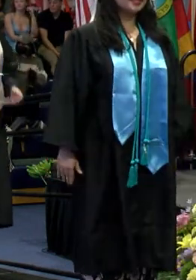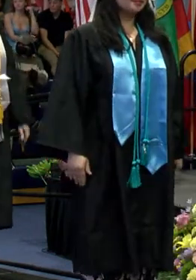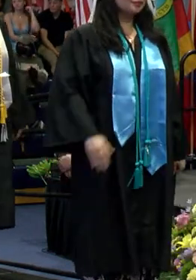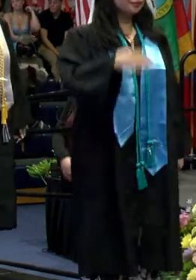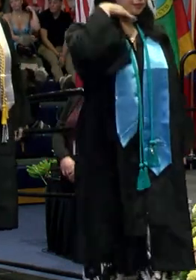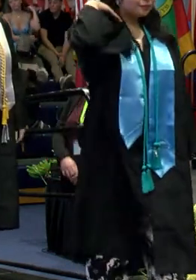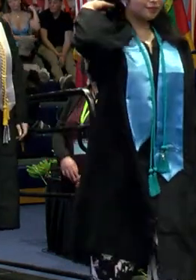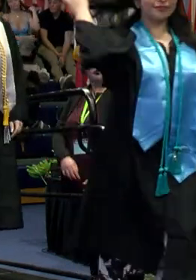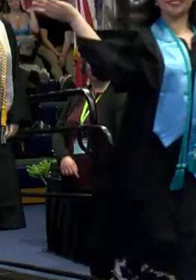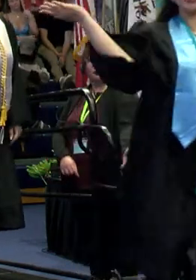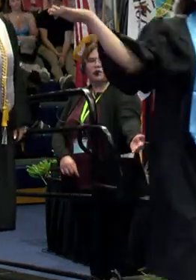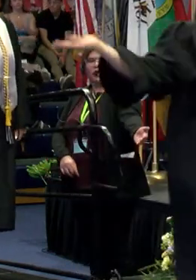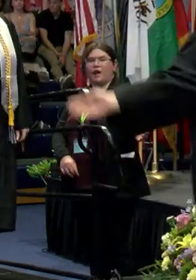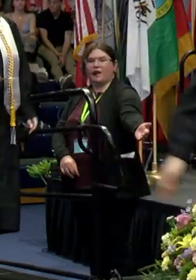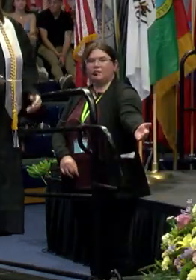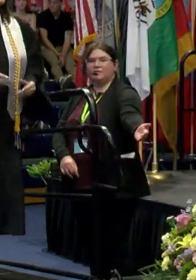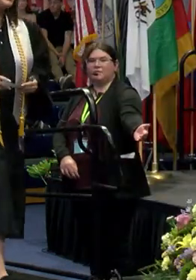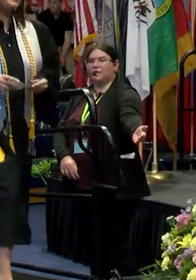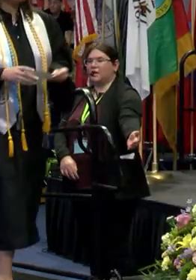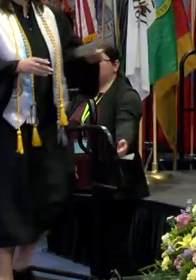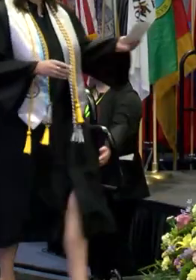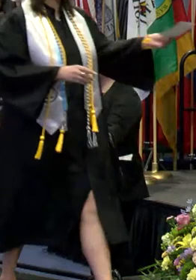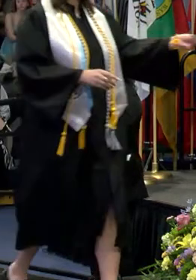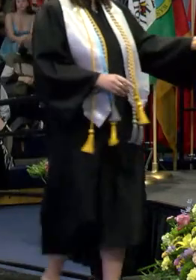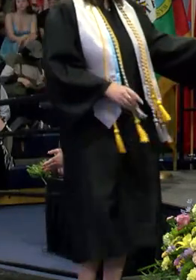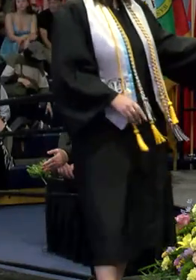Lydia Valencia Fox.